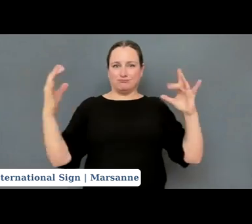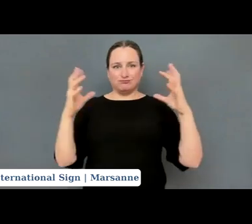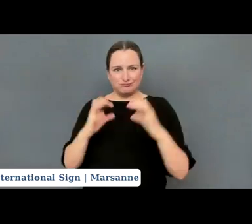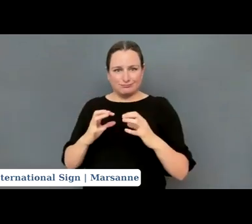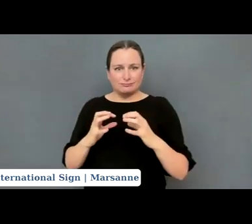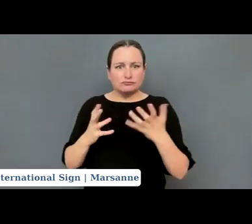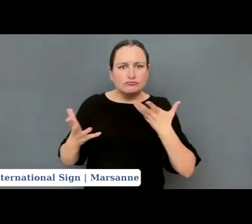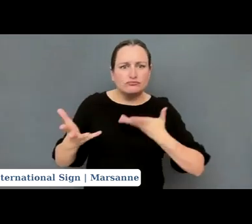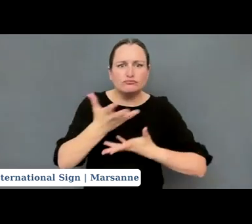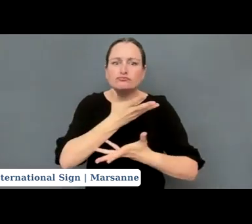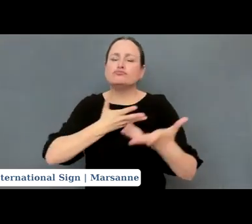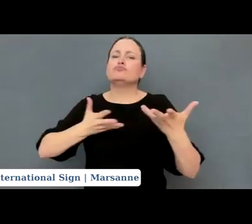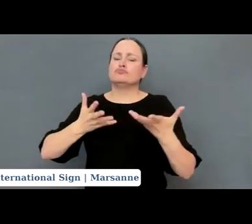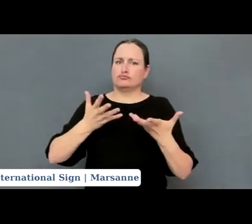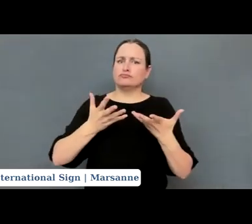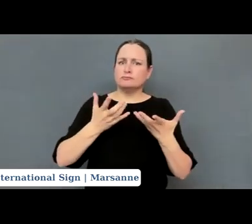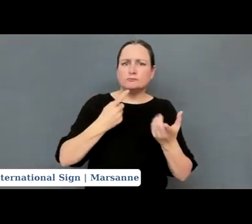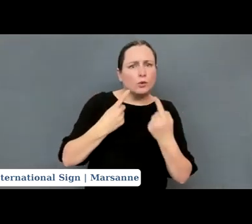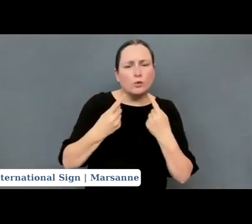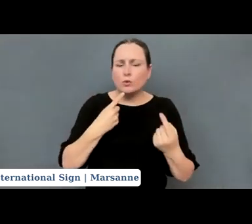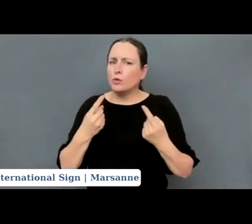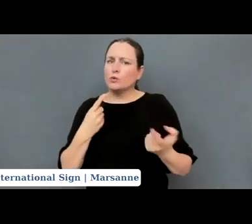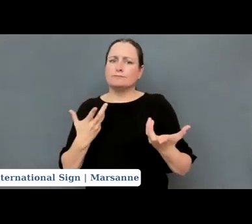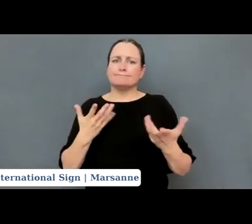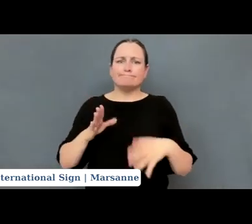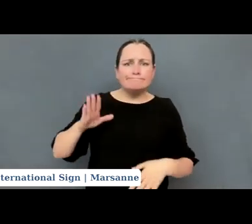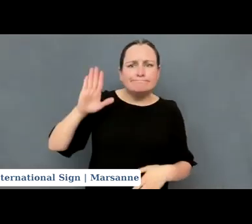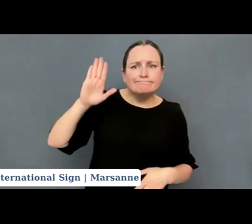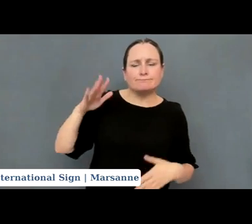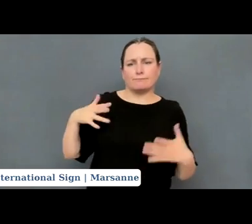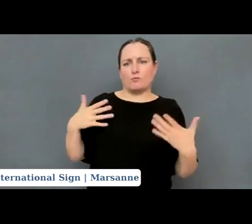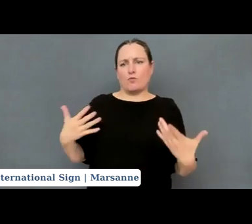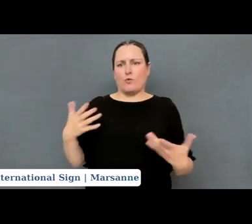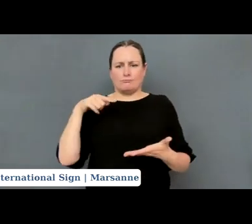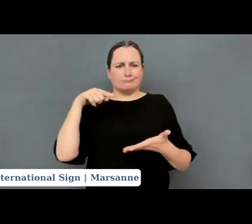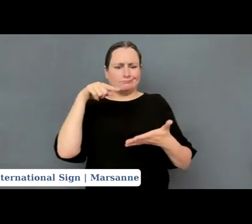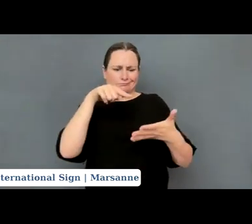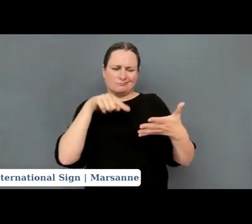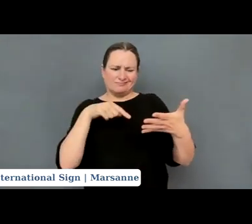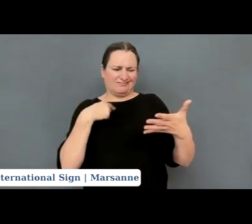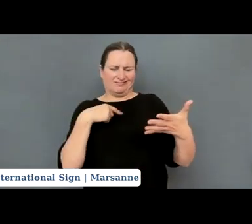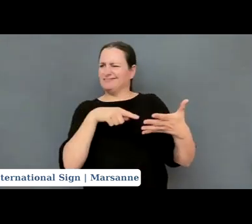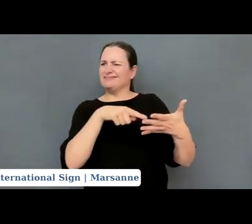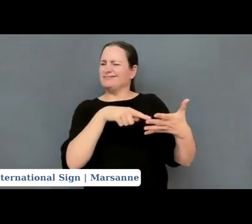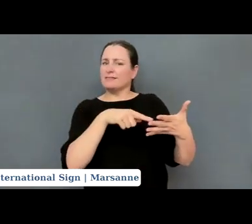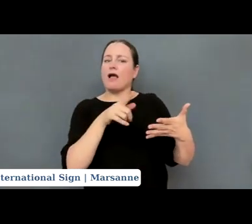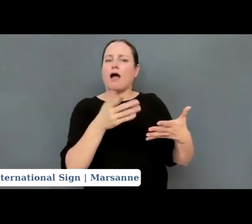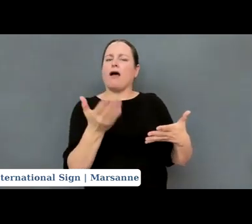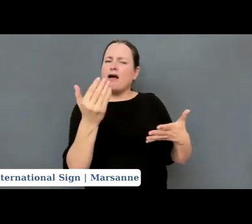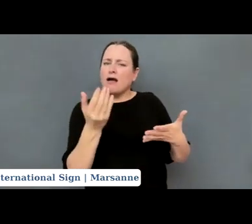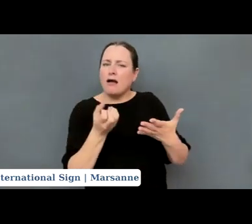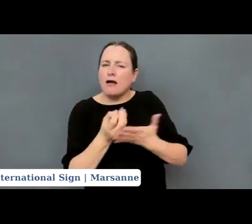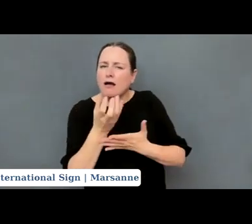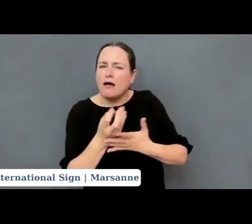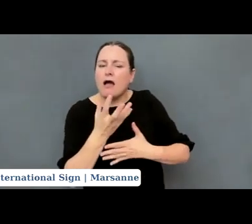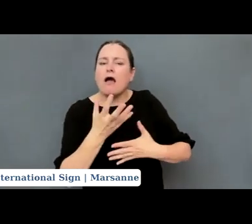to ask for more clear explanation of the cases. Why does,